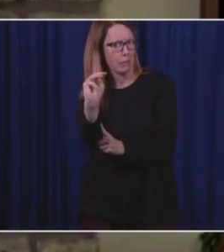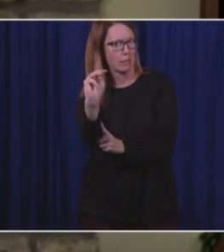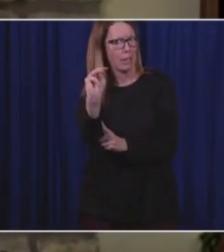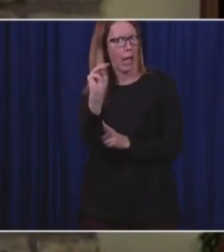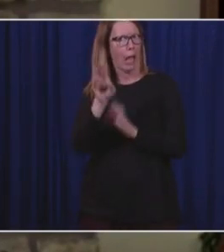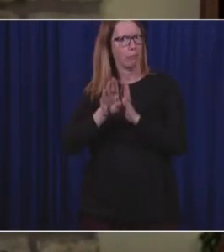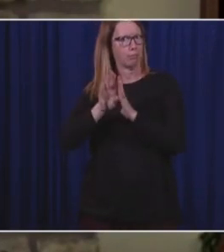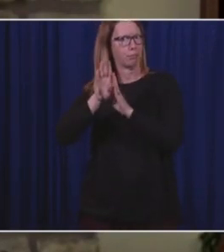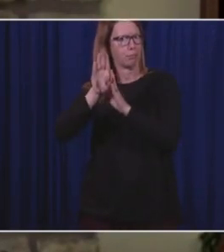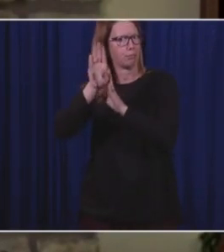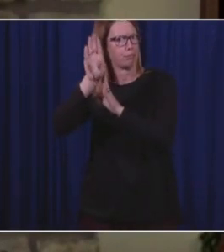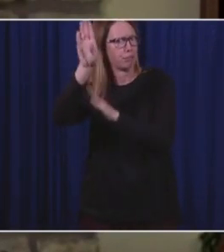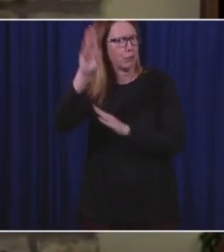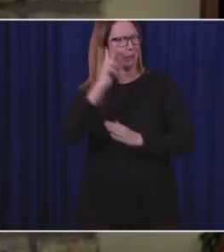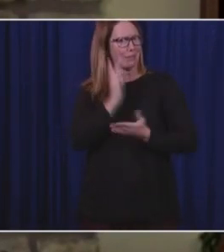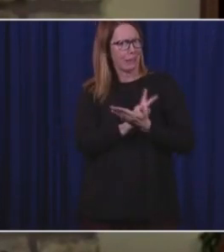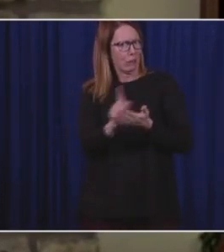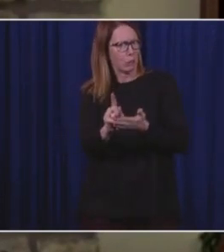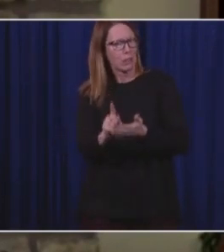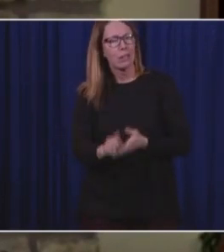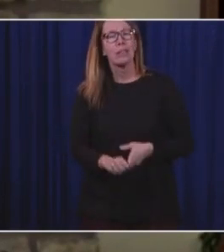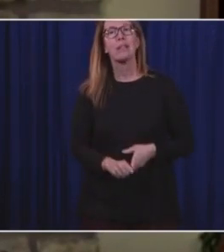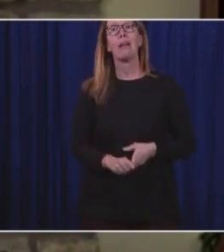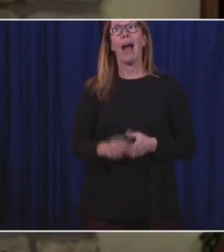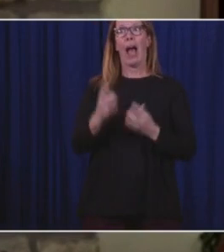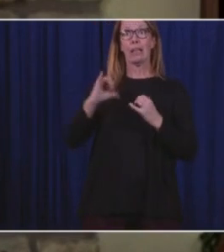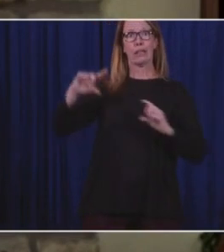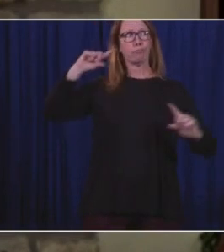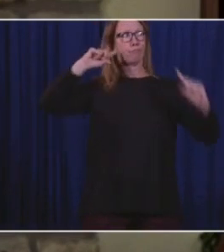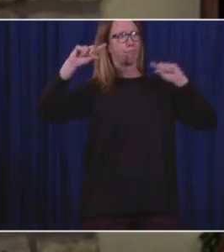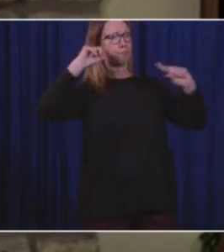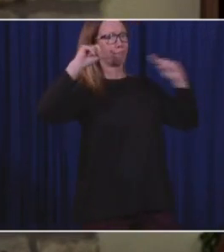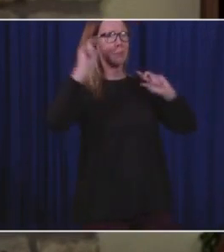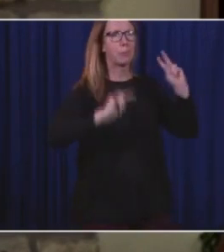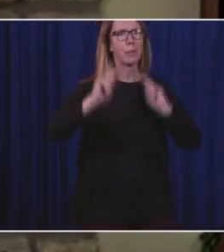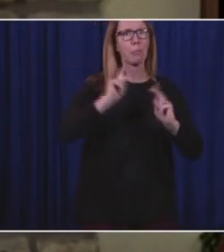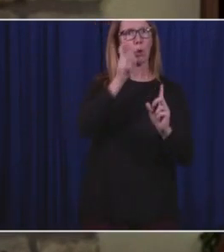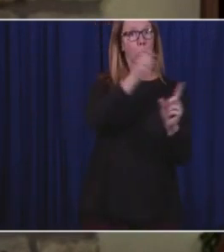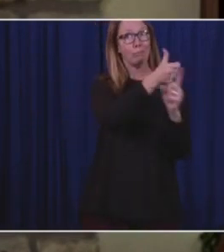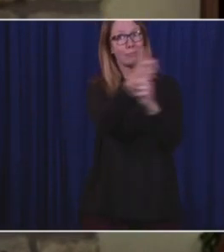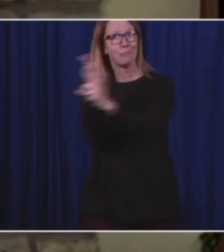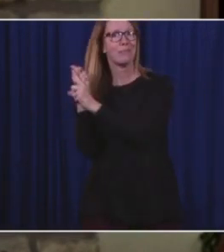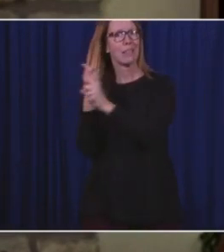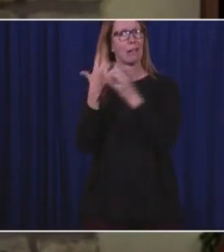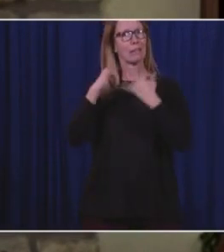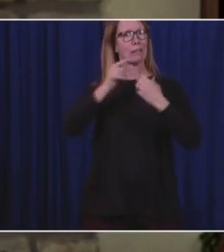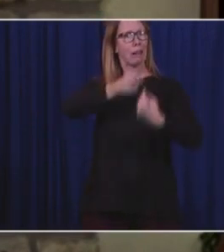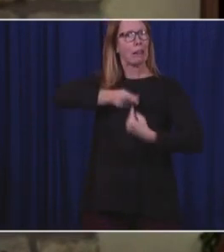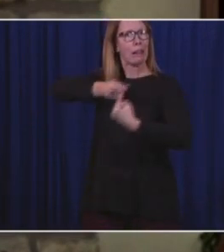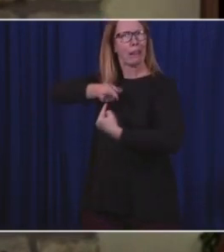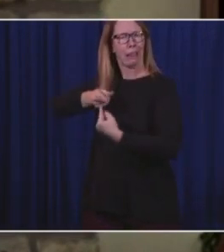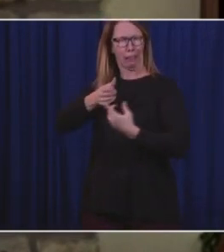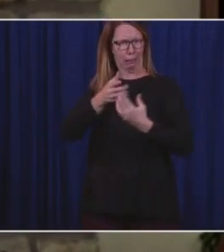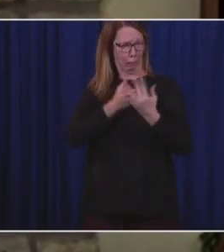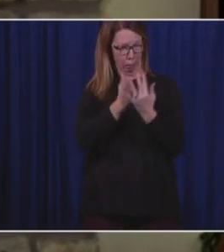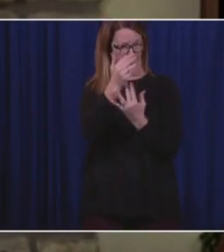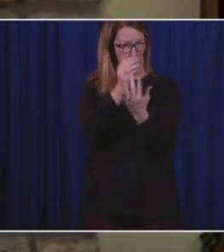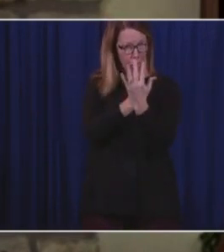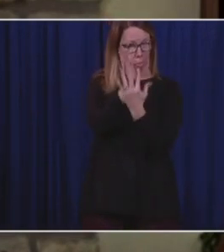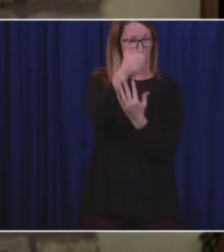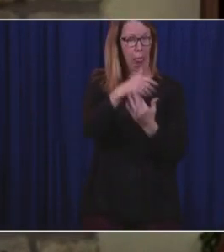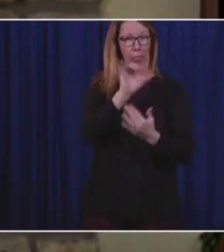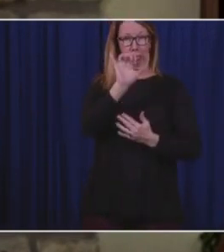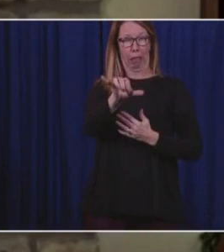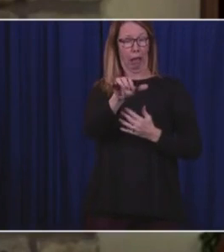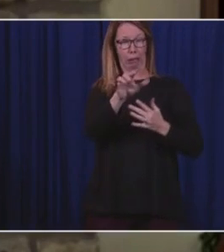up a little bit. And, you know, I still hear from individuals who are struggling to navigate the